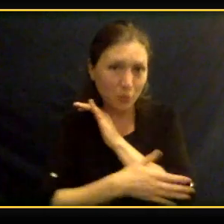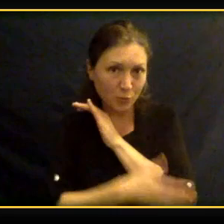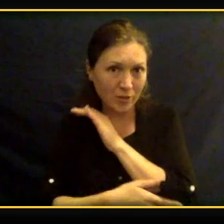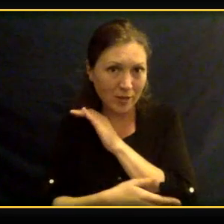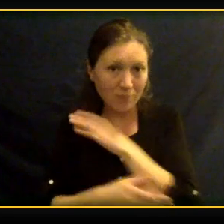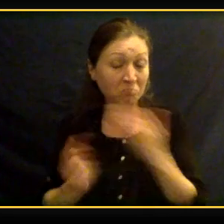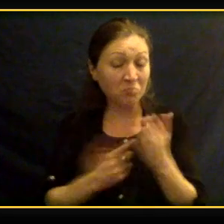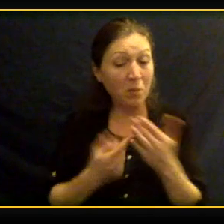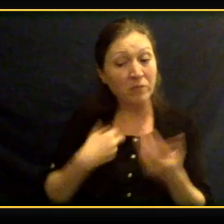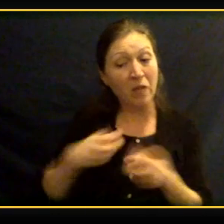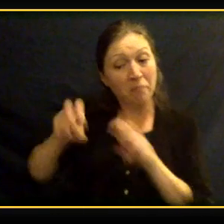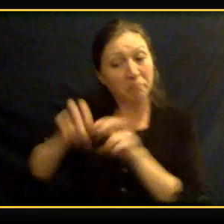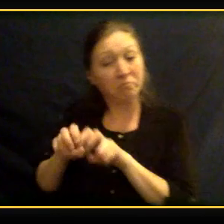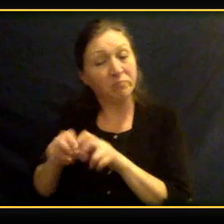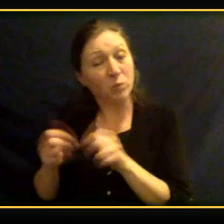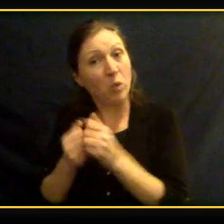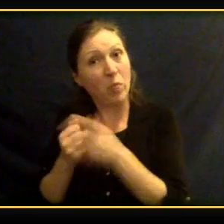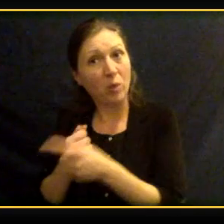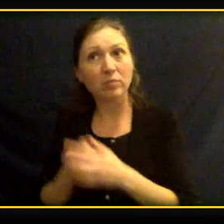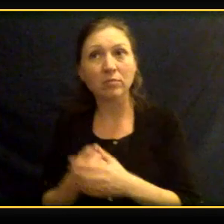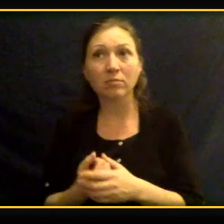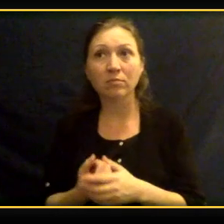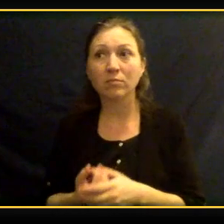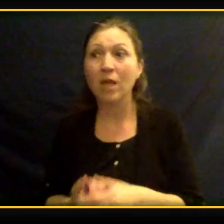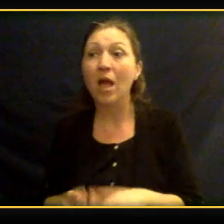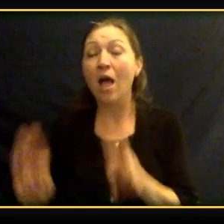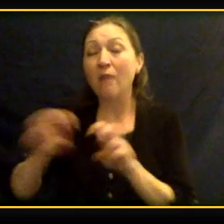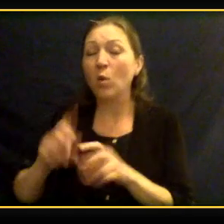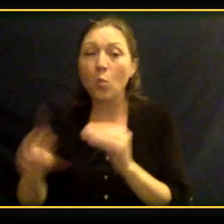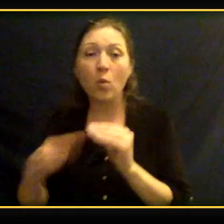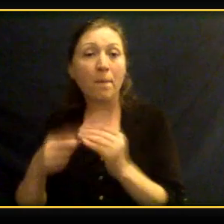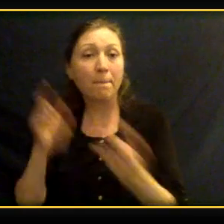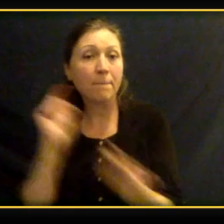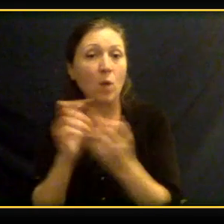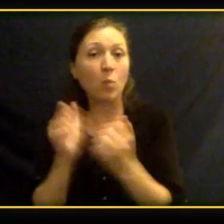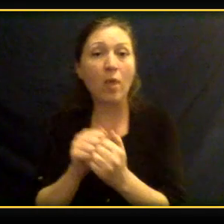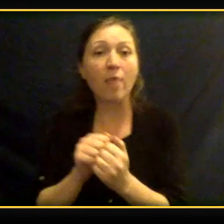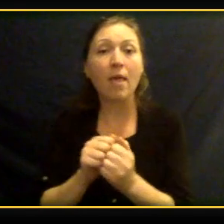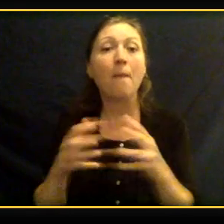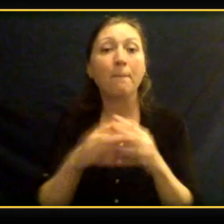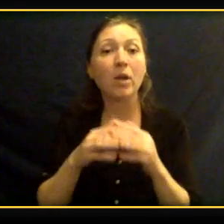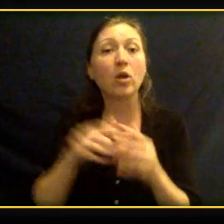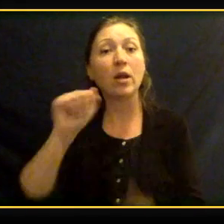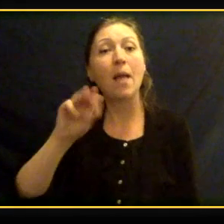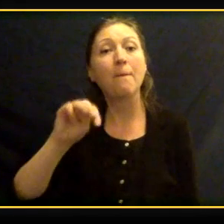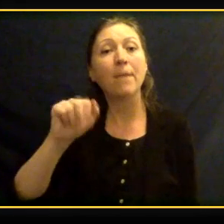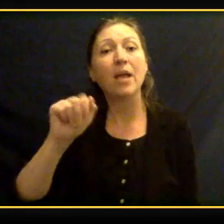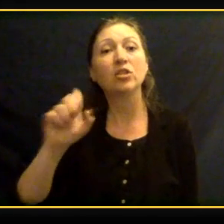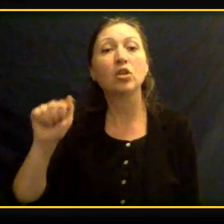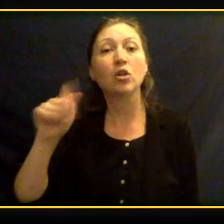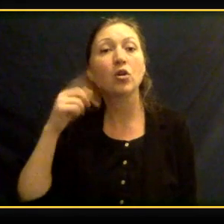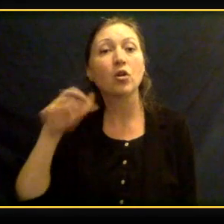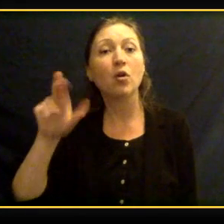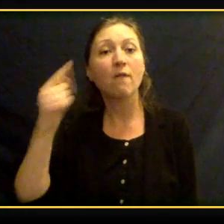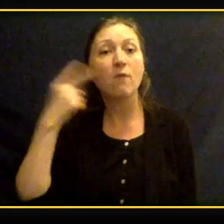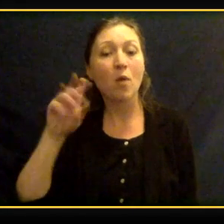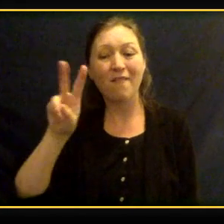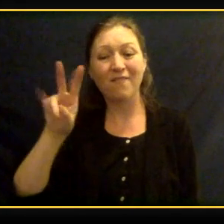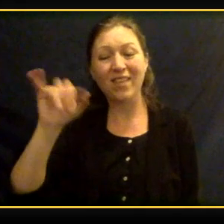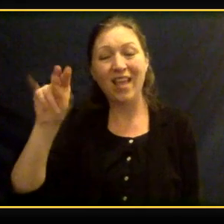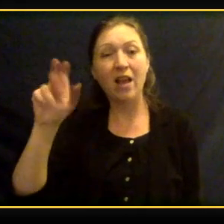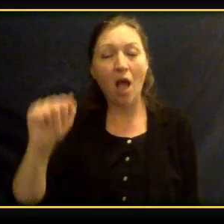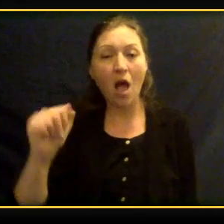American ambassador to Vienna and talked very eloquently and very passionately about the importance of